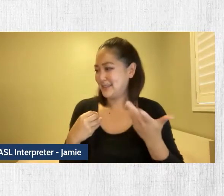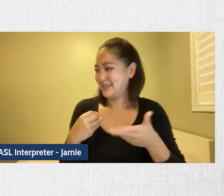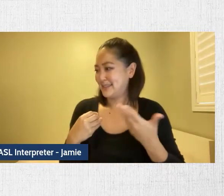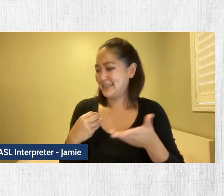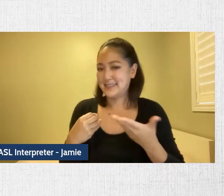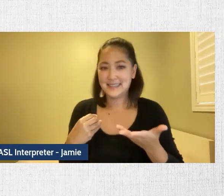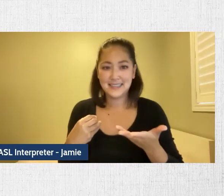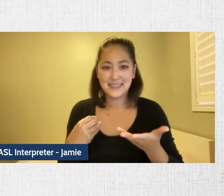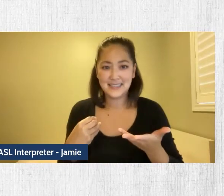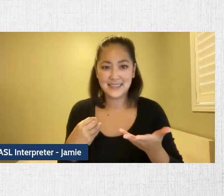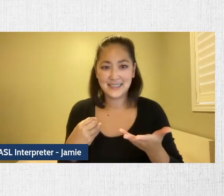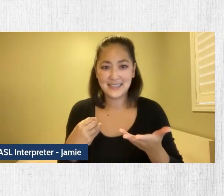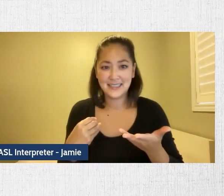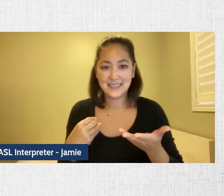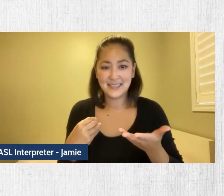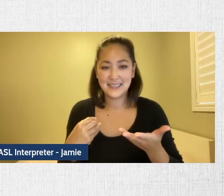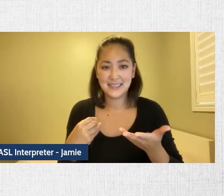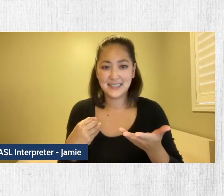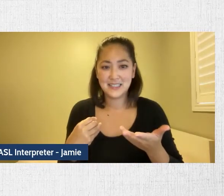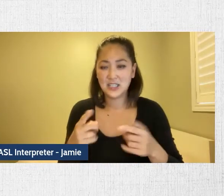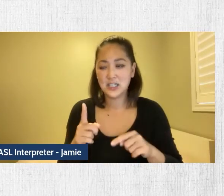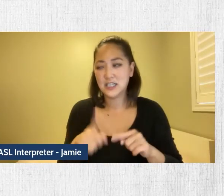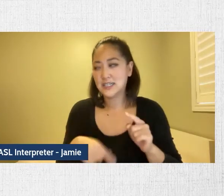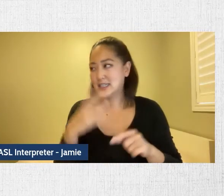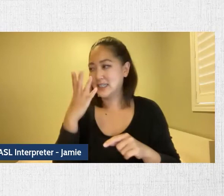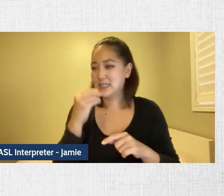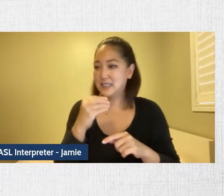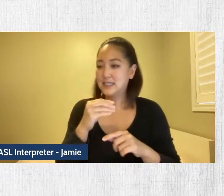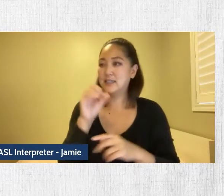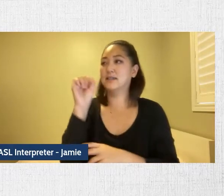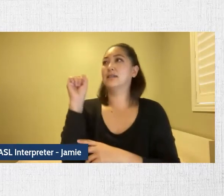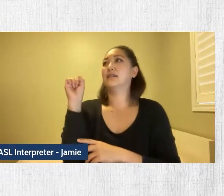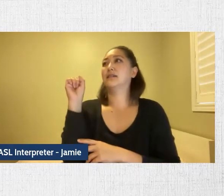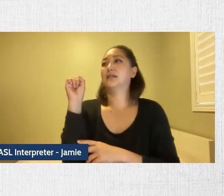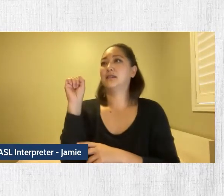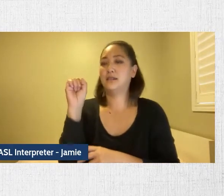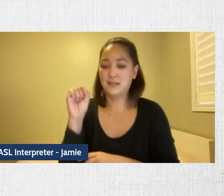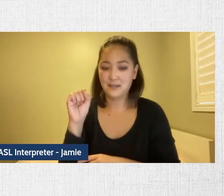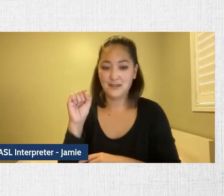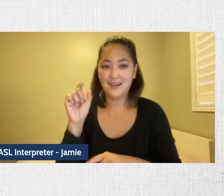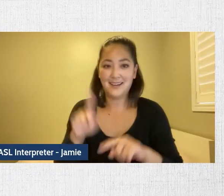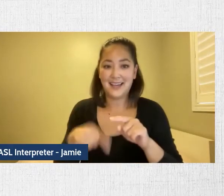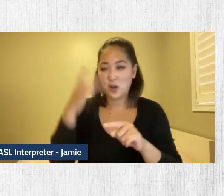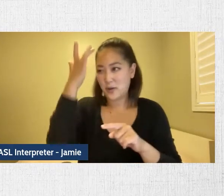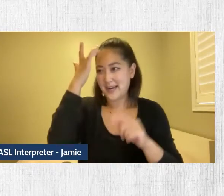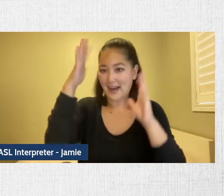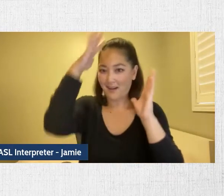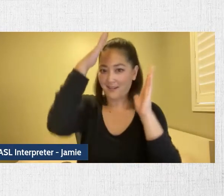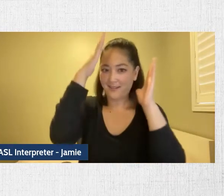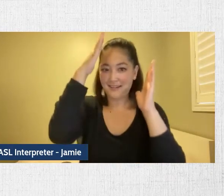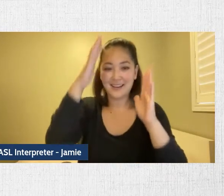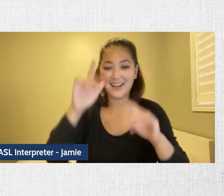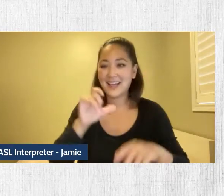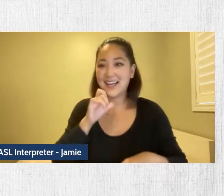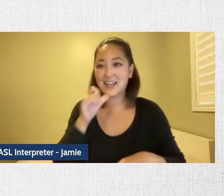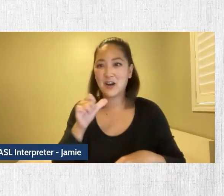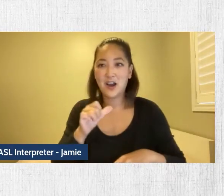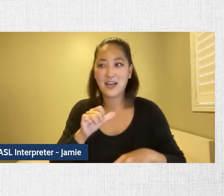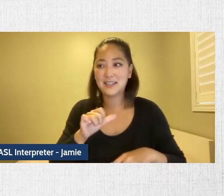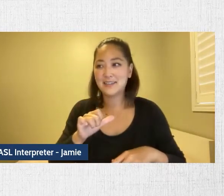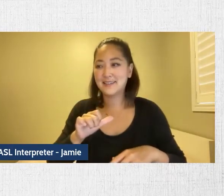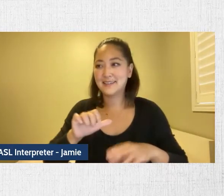sleep straight on because of like the crazy hair, so it was just sleeping on the side and not touching anything in the house. A lot of